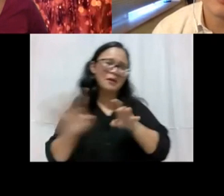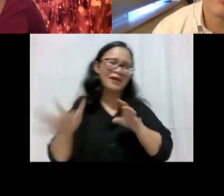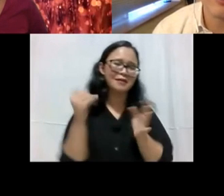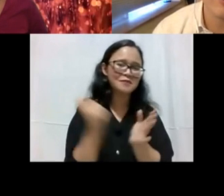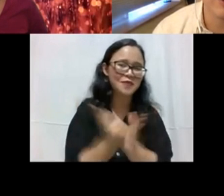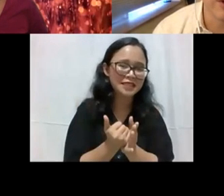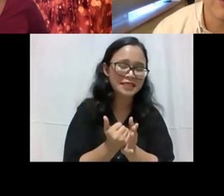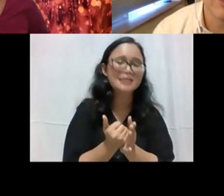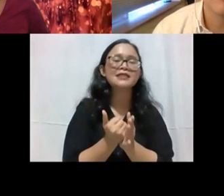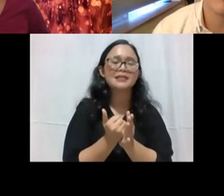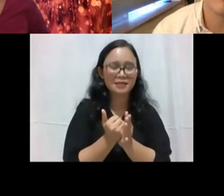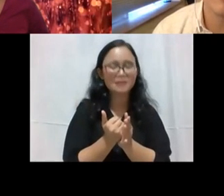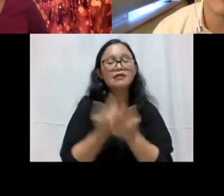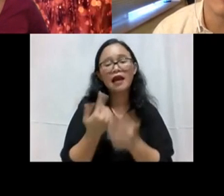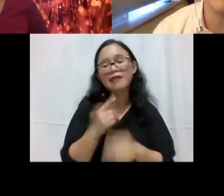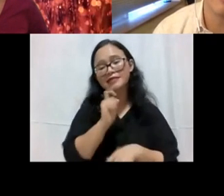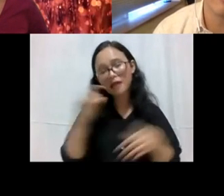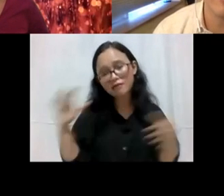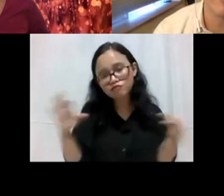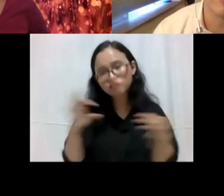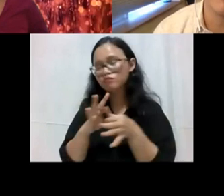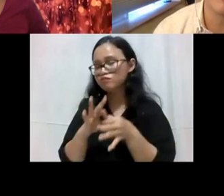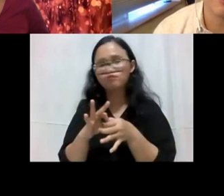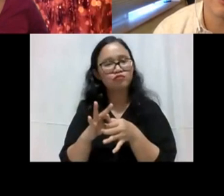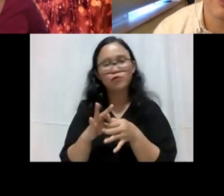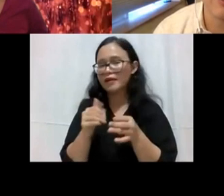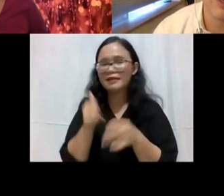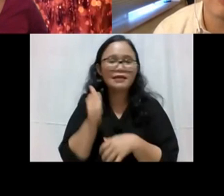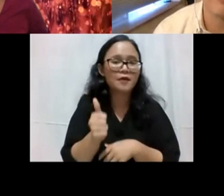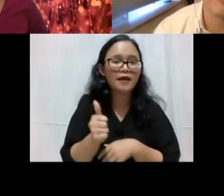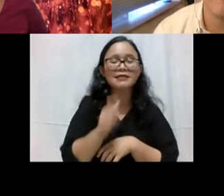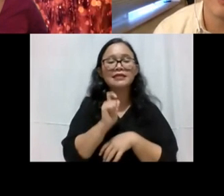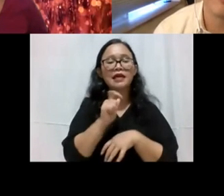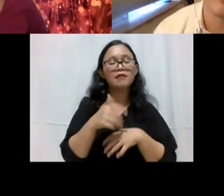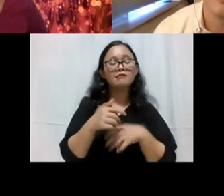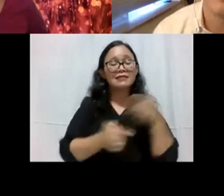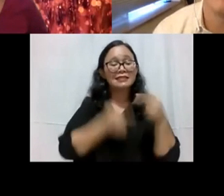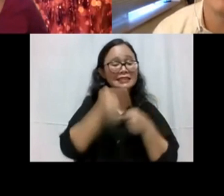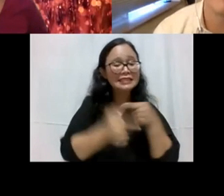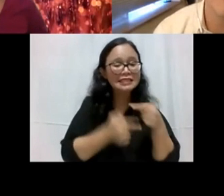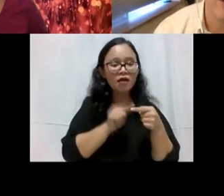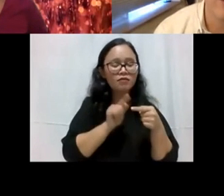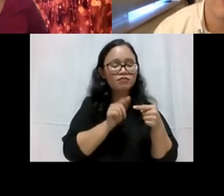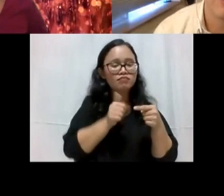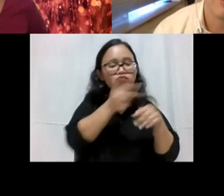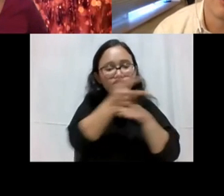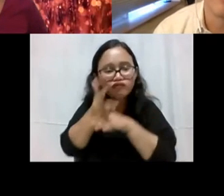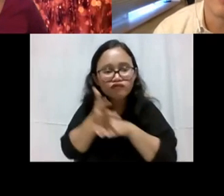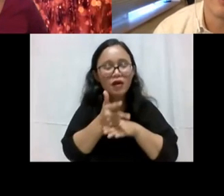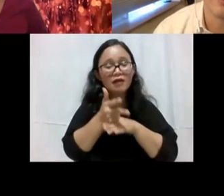collaborate, tell good stories. Tell good story. Once you tell a good story, once the story can travel, can move people, then it can spark